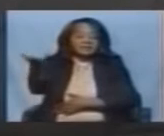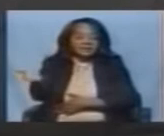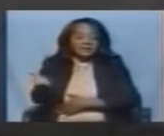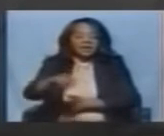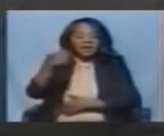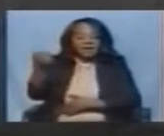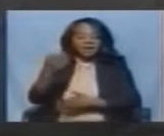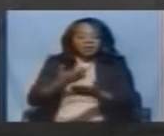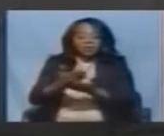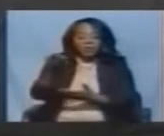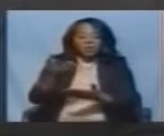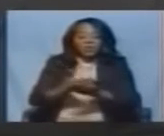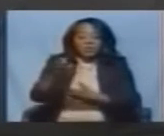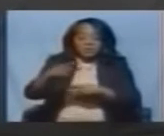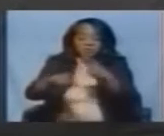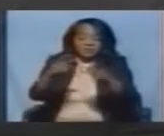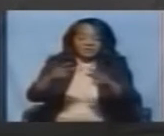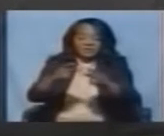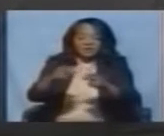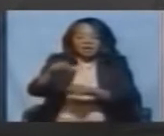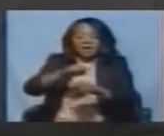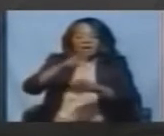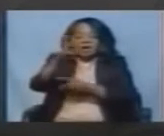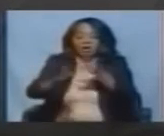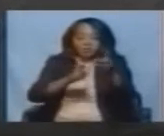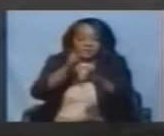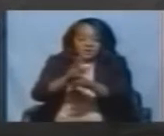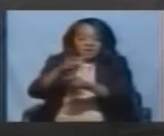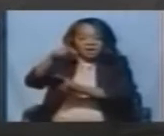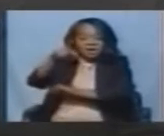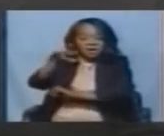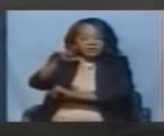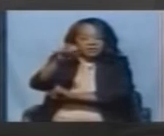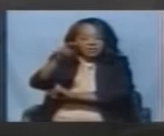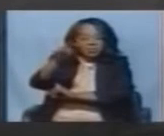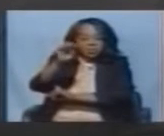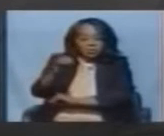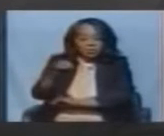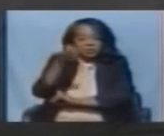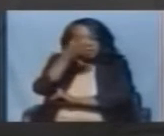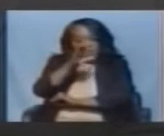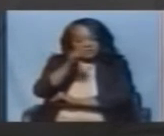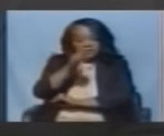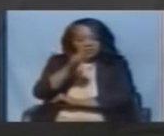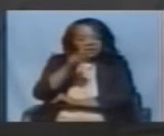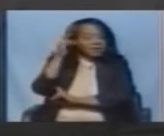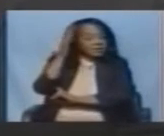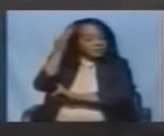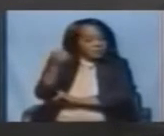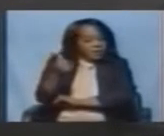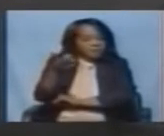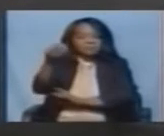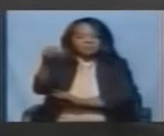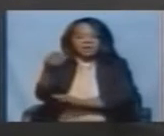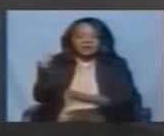process, any procurement around the world is prone to corruption because of the money is involved. Okay. But to